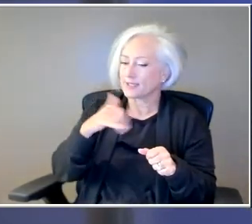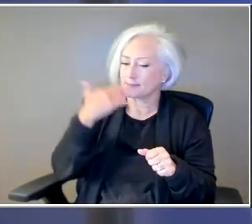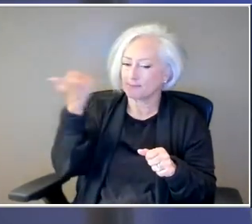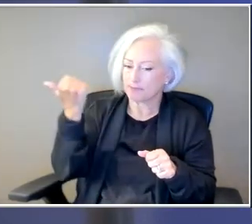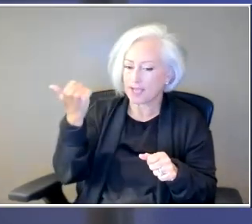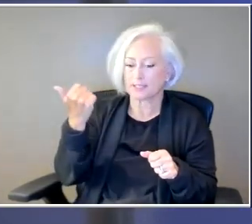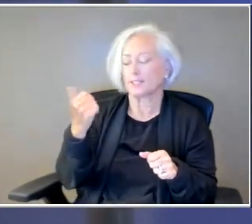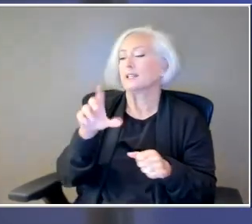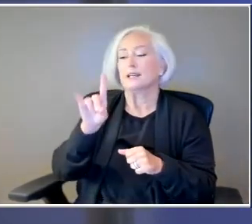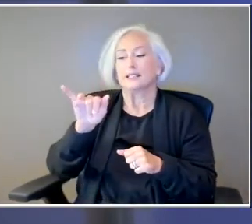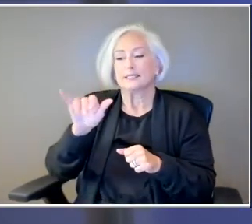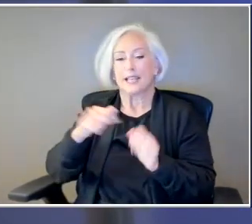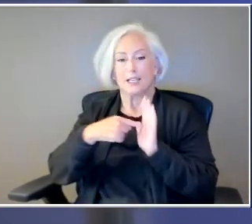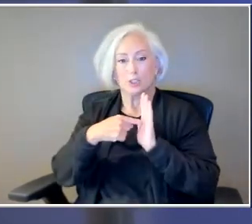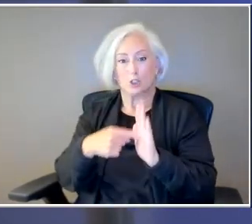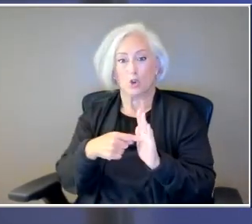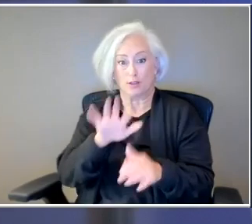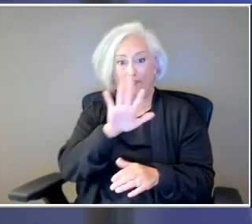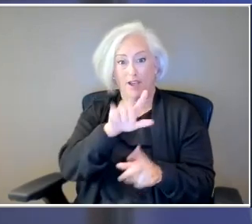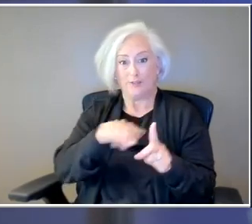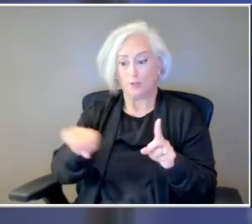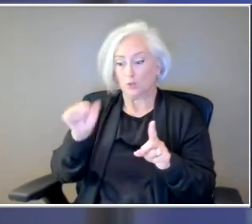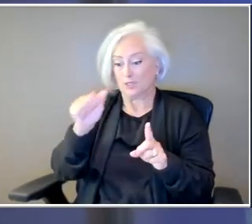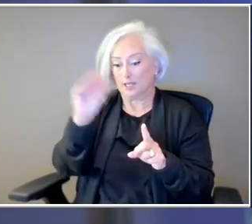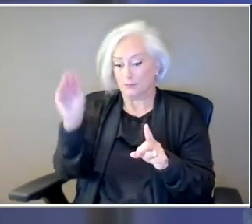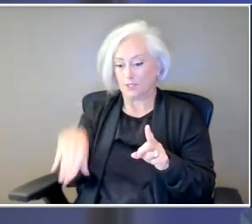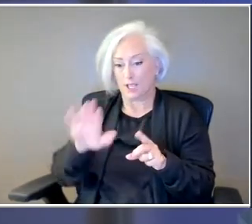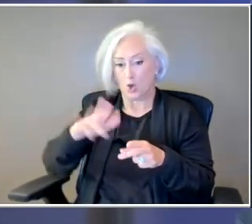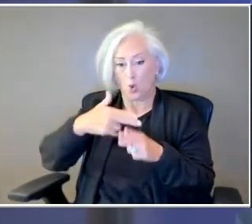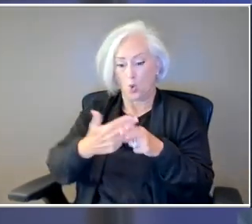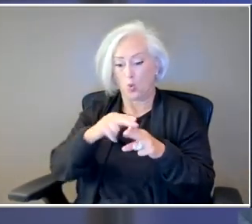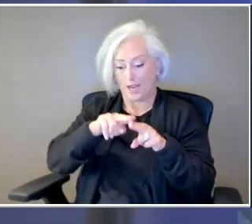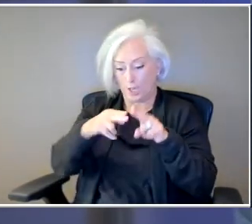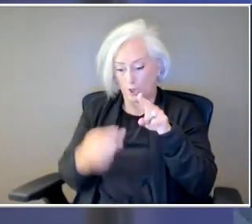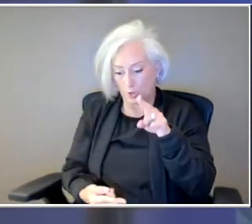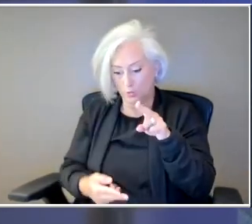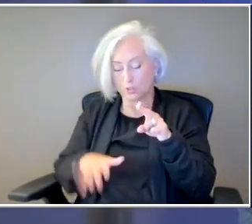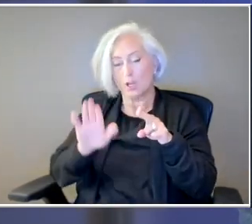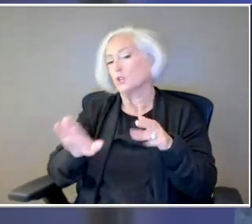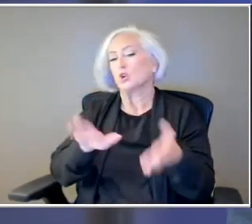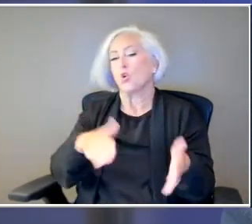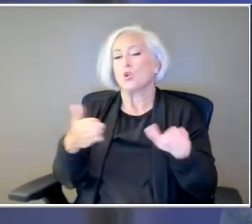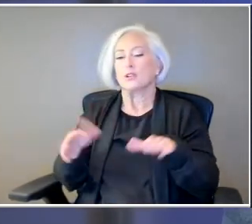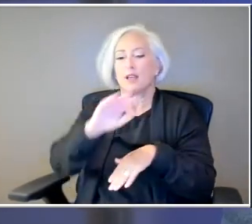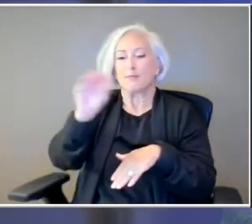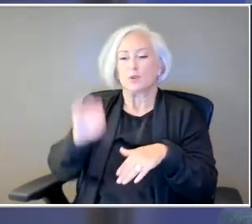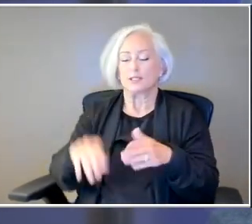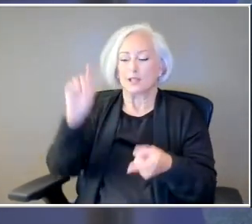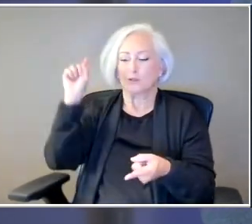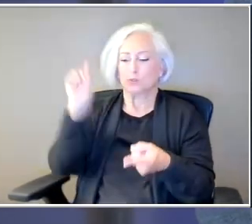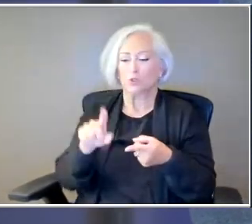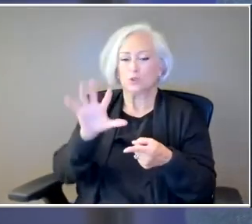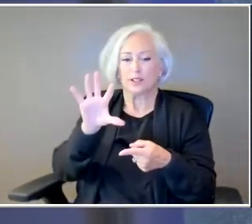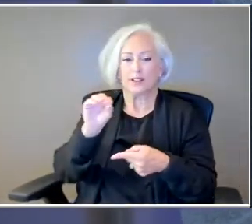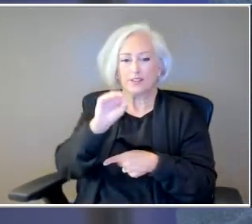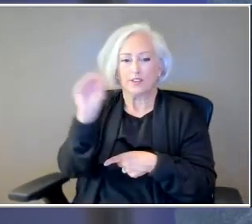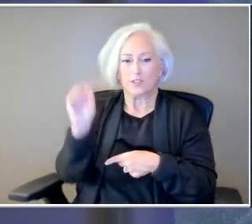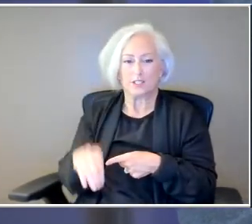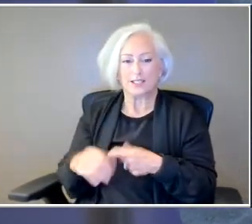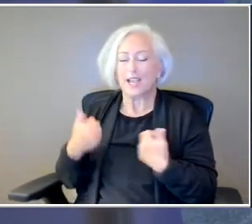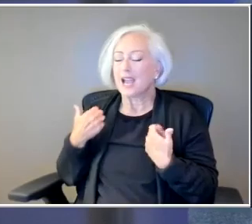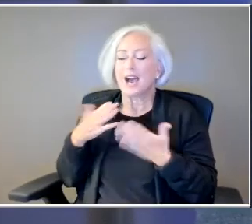If you can lose 5 to 10% weight, your mortality risk goes down about 50%, and I worry about trying to shoot for 20